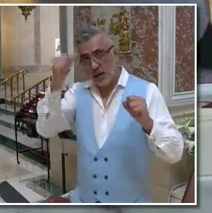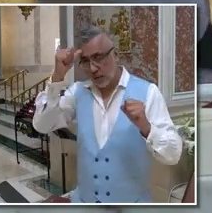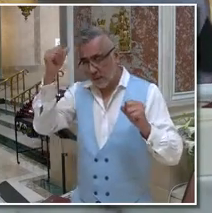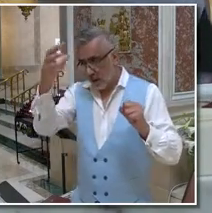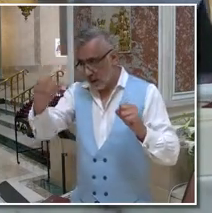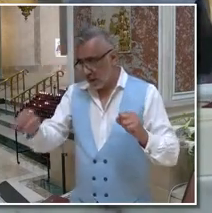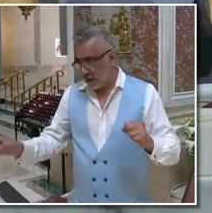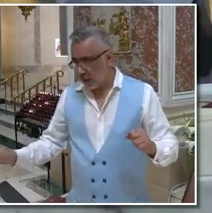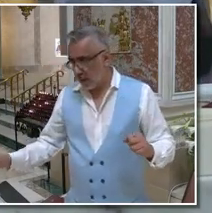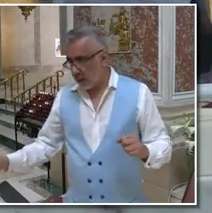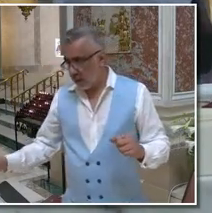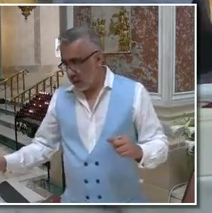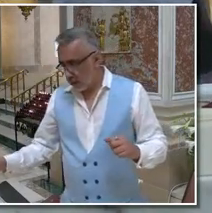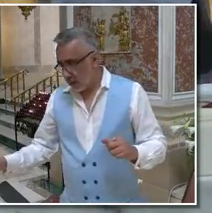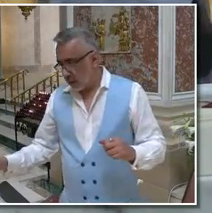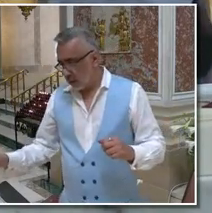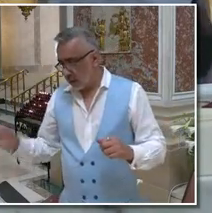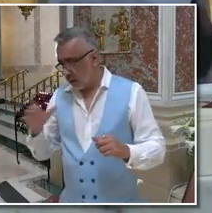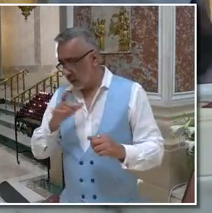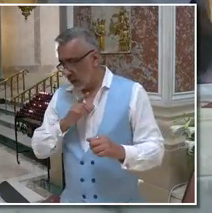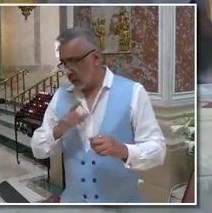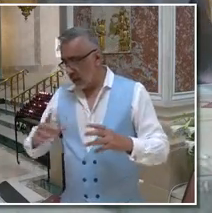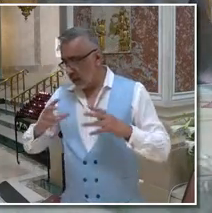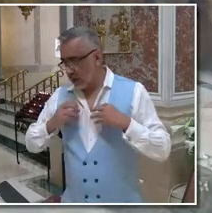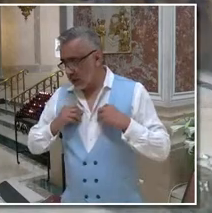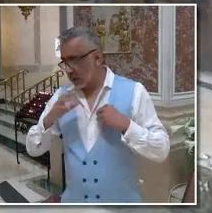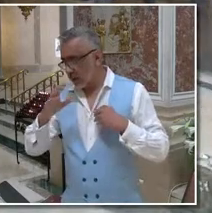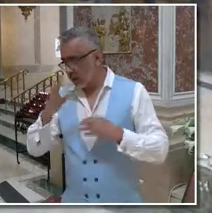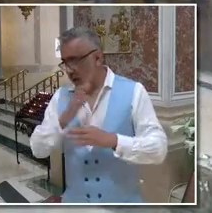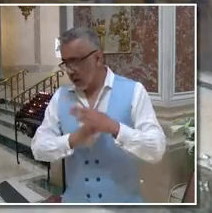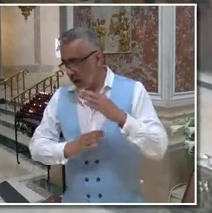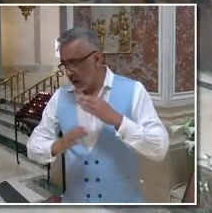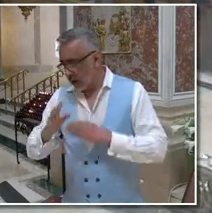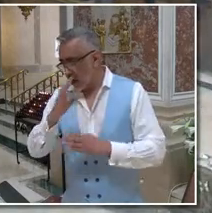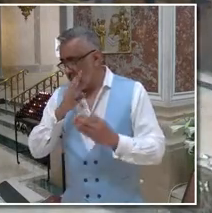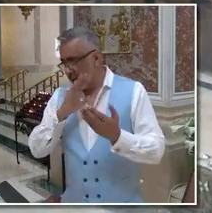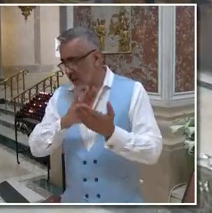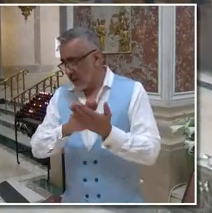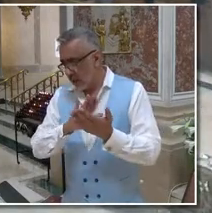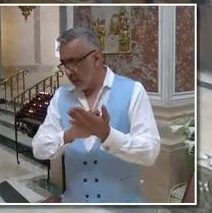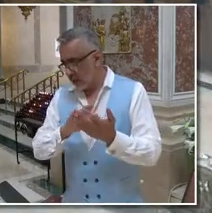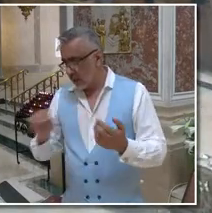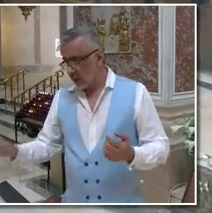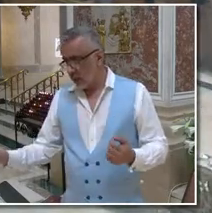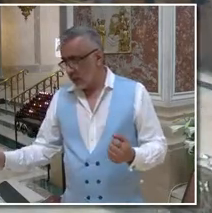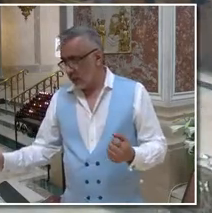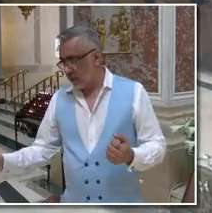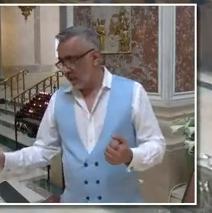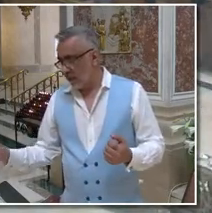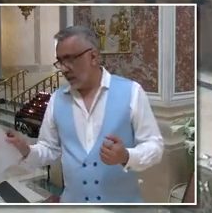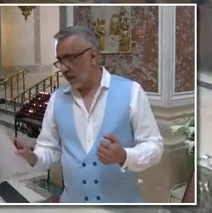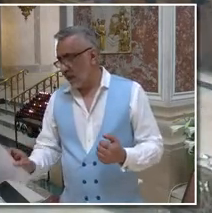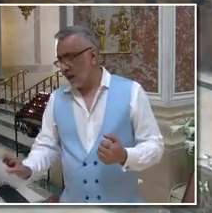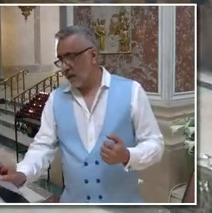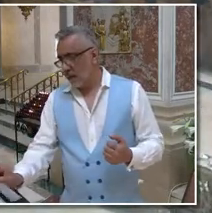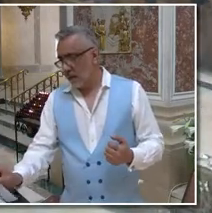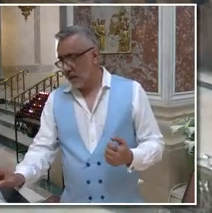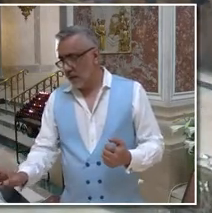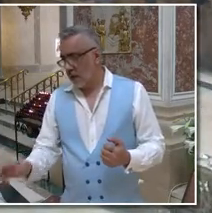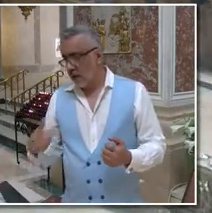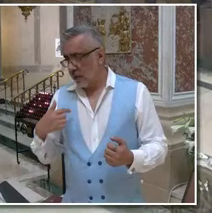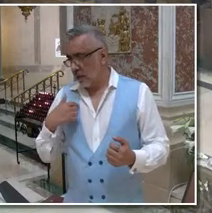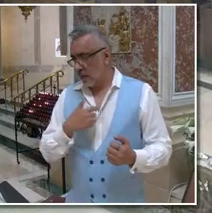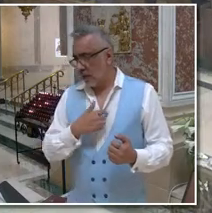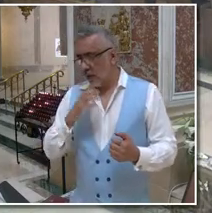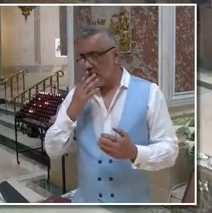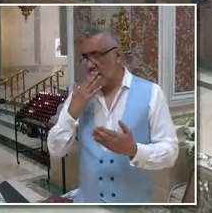Father. May the Lord accept the sacrifice of your hands, the praise of the Lord his name,